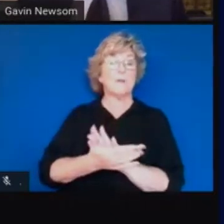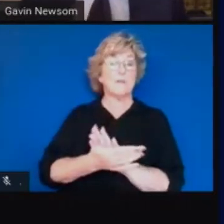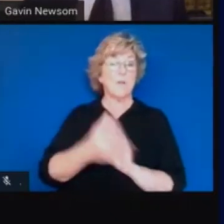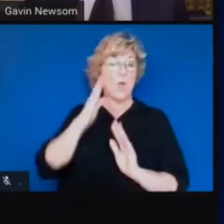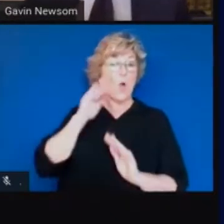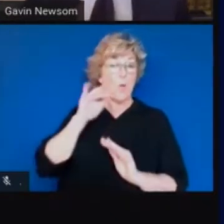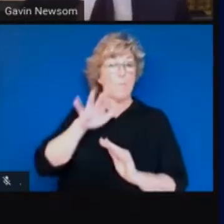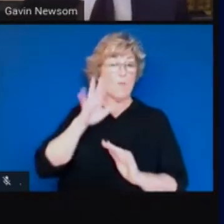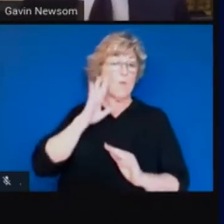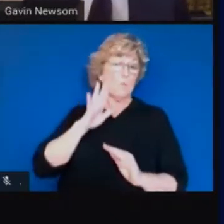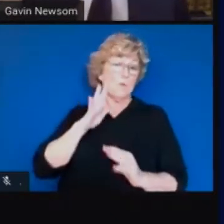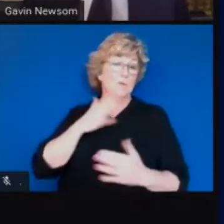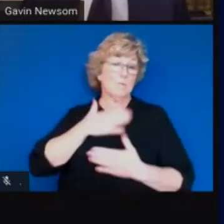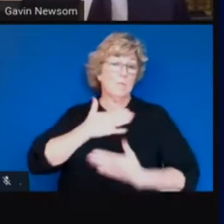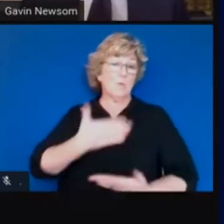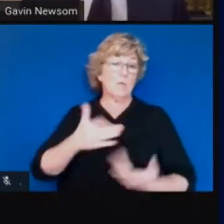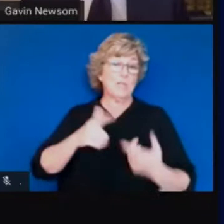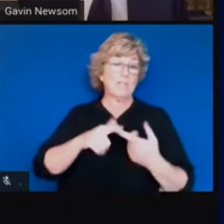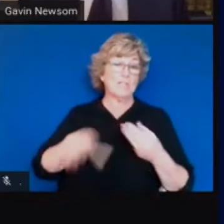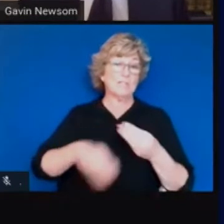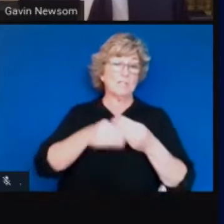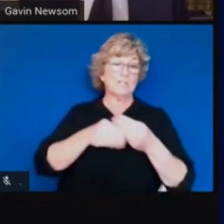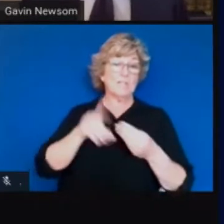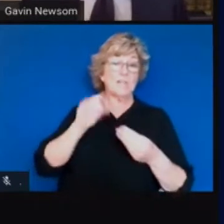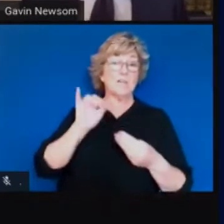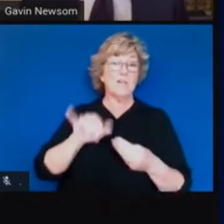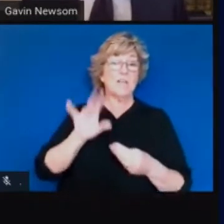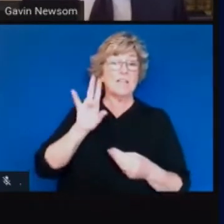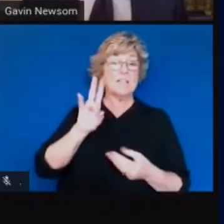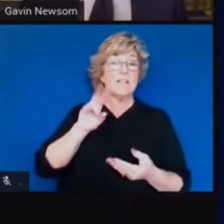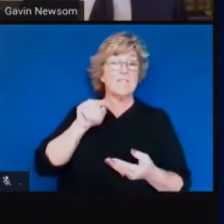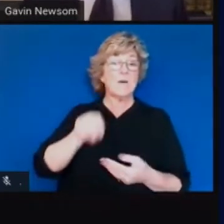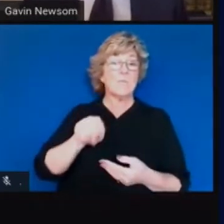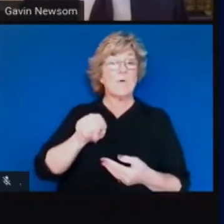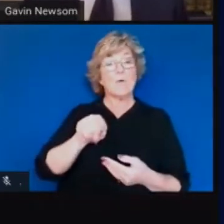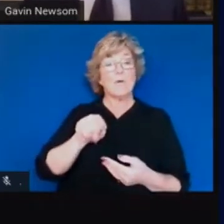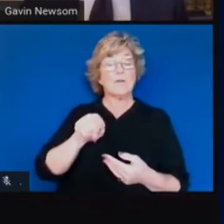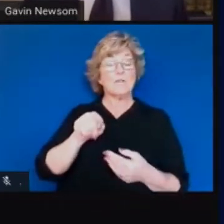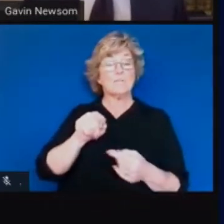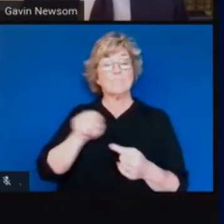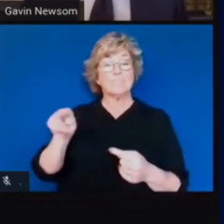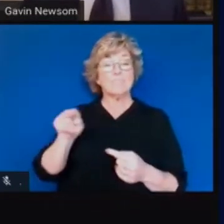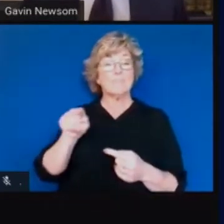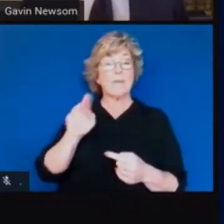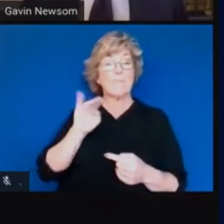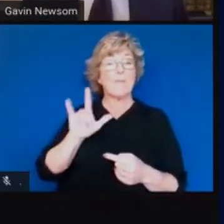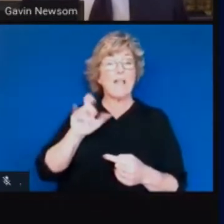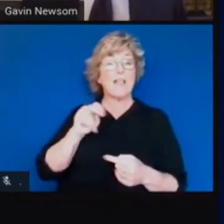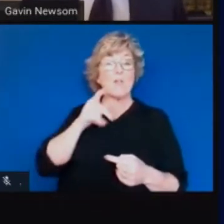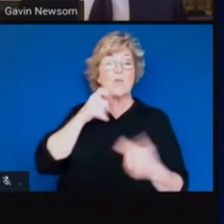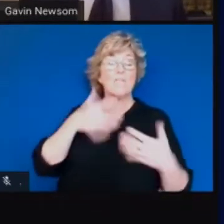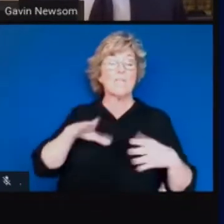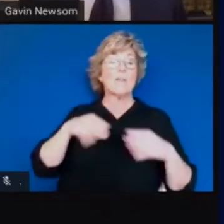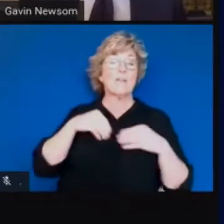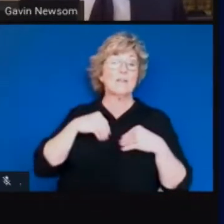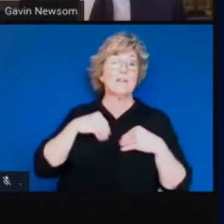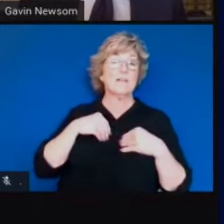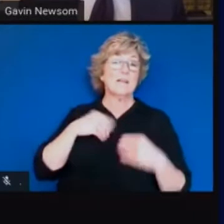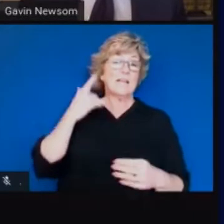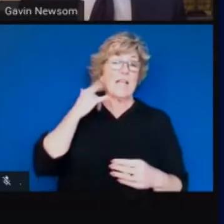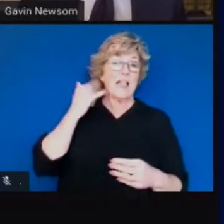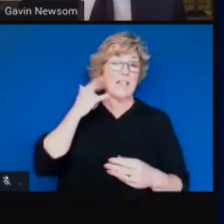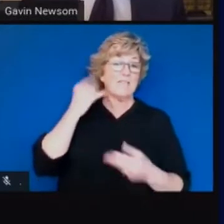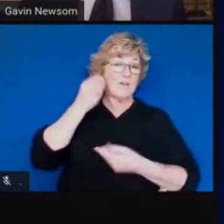you'll consider doing that. Very encouraged by the 7+ million that already have, and I hope you'll consider the same. California